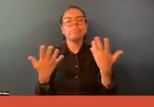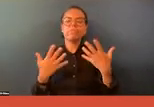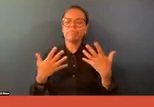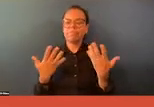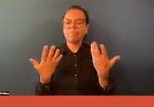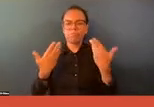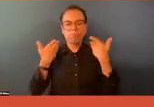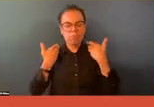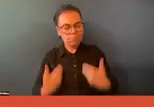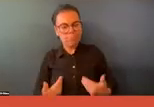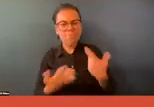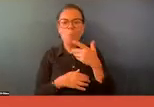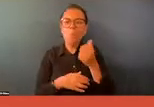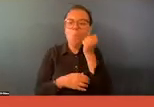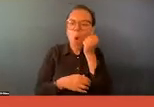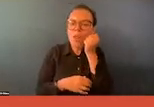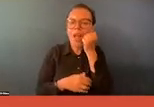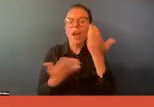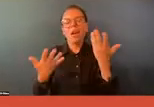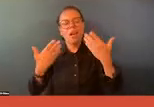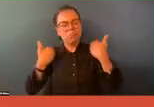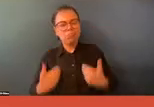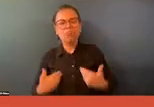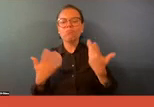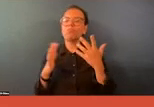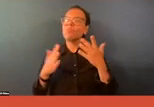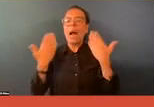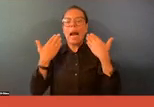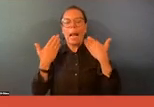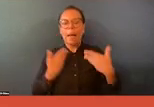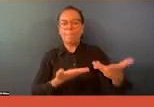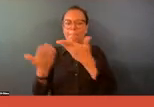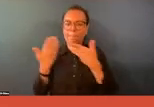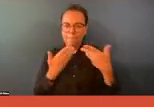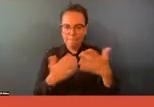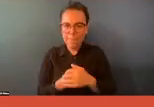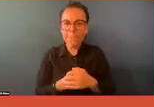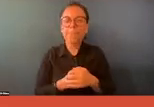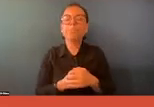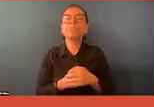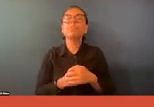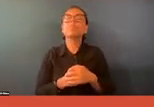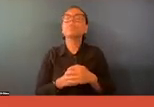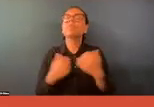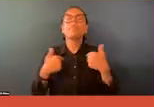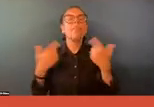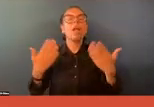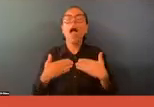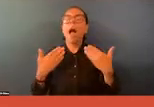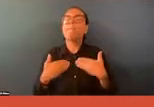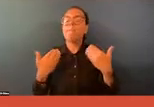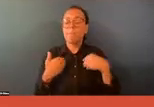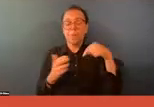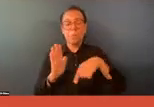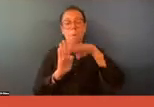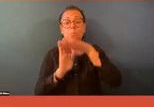Activities, implemented by Abt Associates in Tajikistan. I'm truly honored to be here before today